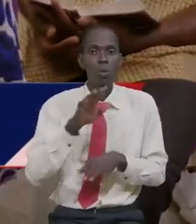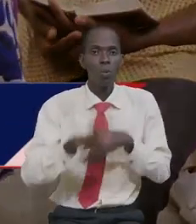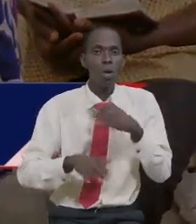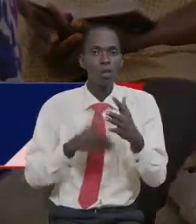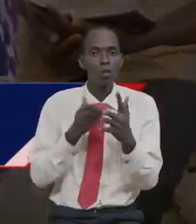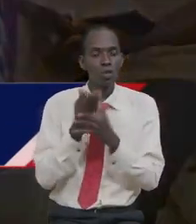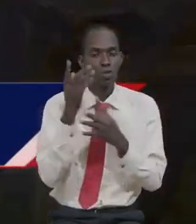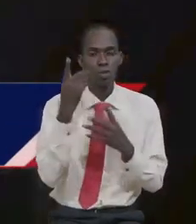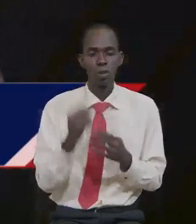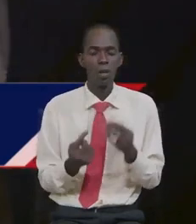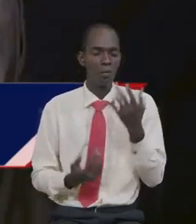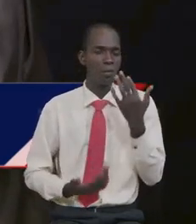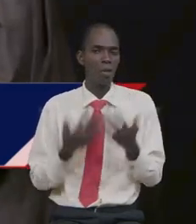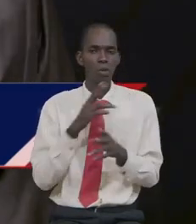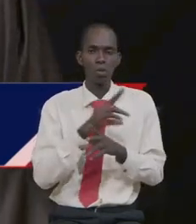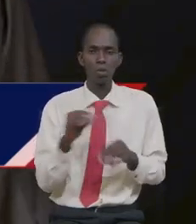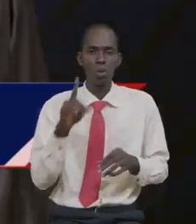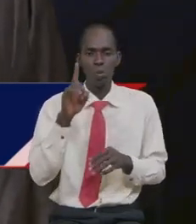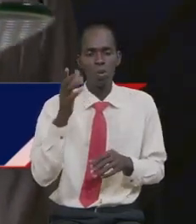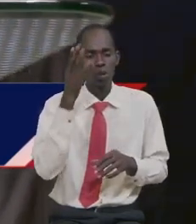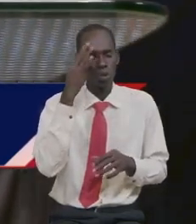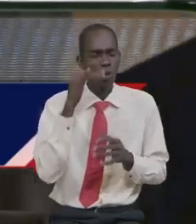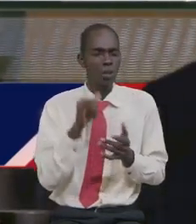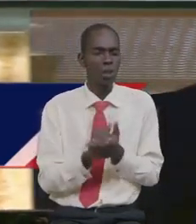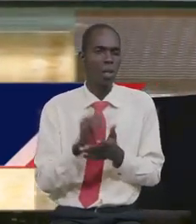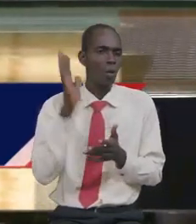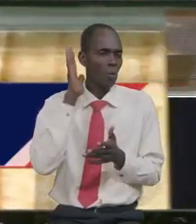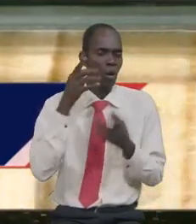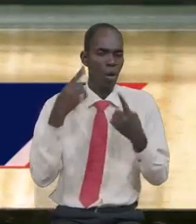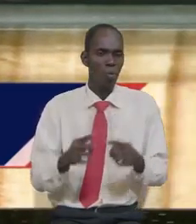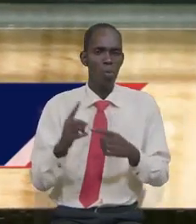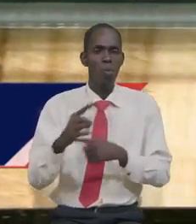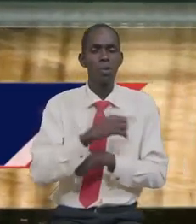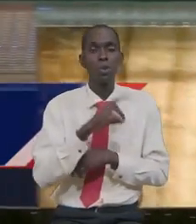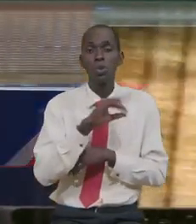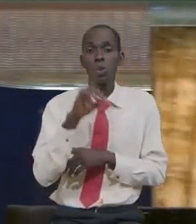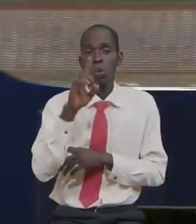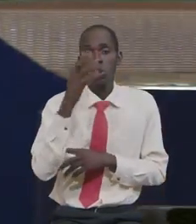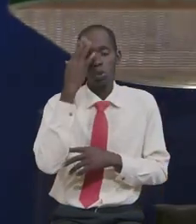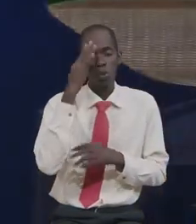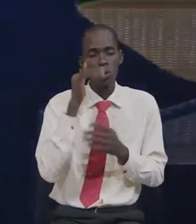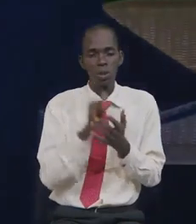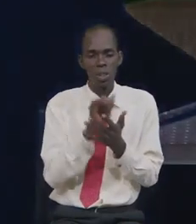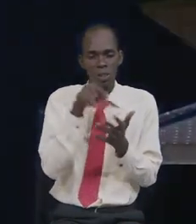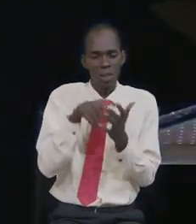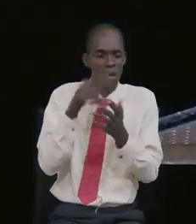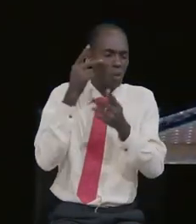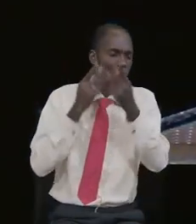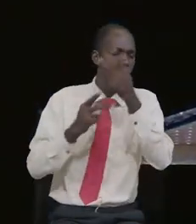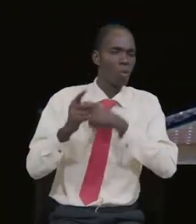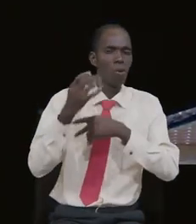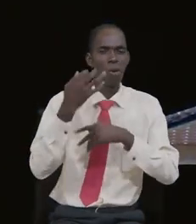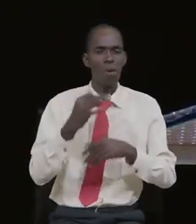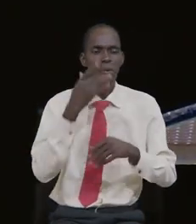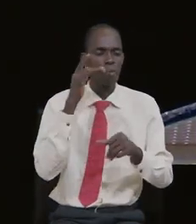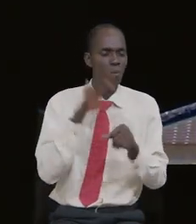the fire, nobody ever knew that would happen one day. Nobody ever knew that this prophecy and promise of